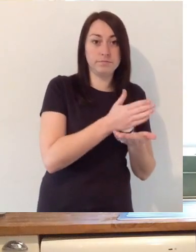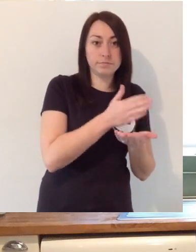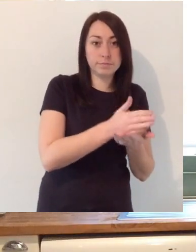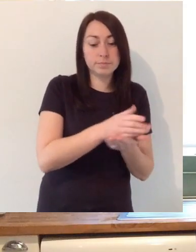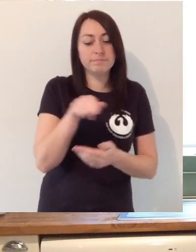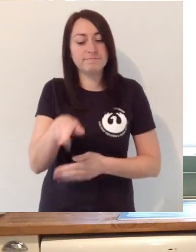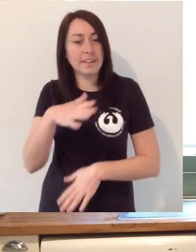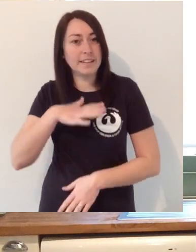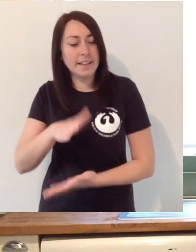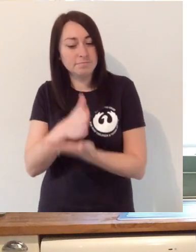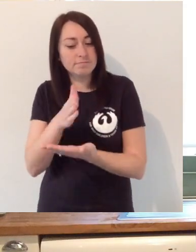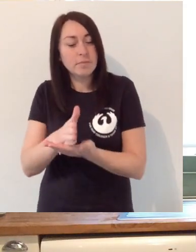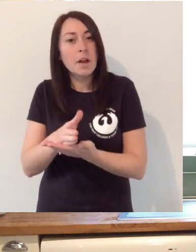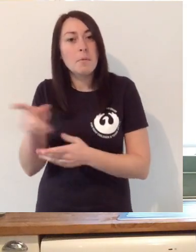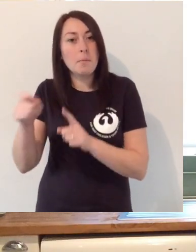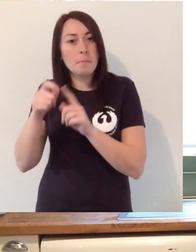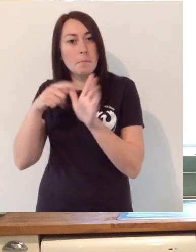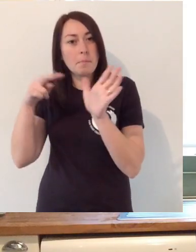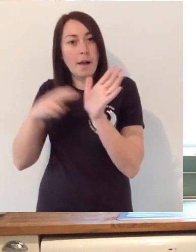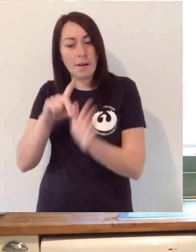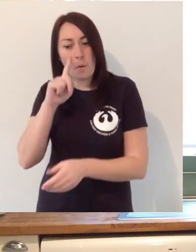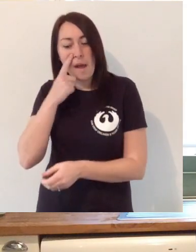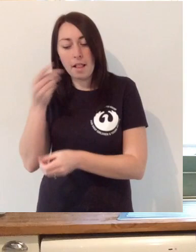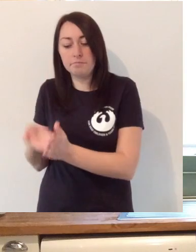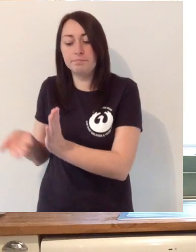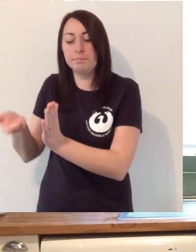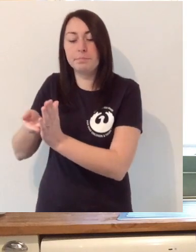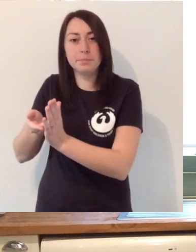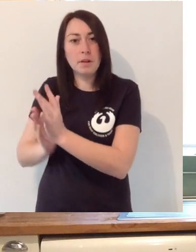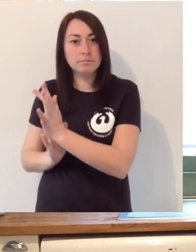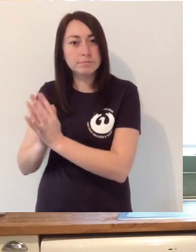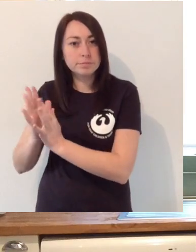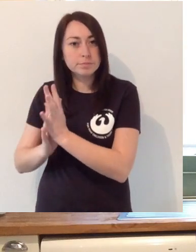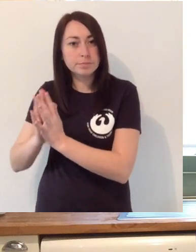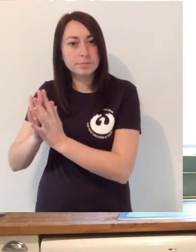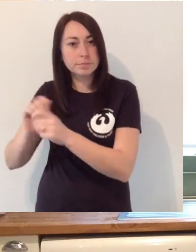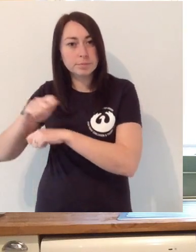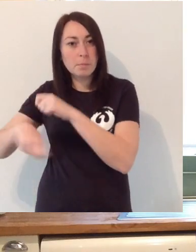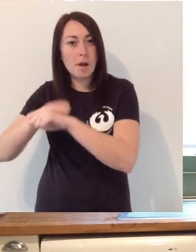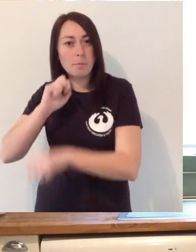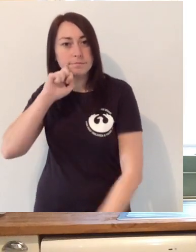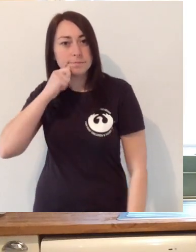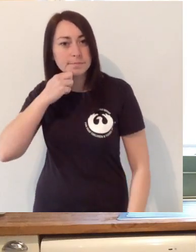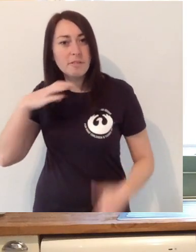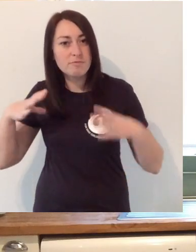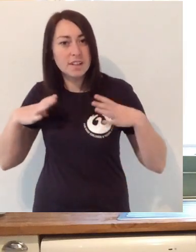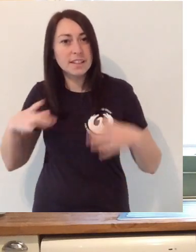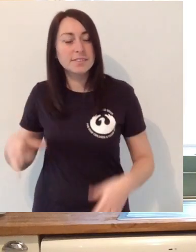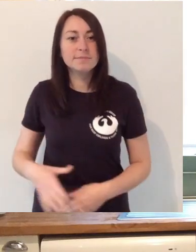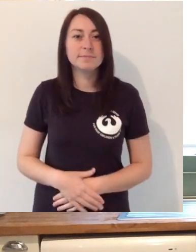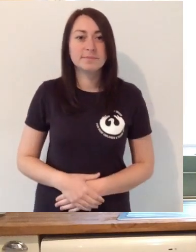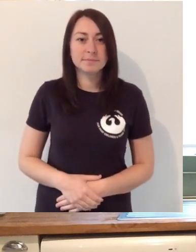One half done. While I'm chopping the other half, I'm going to heat up some oil in the pan so it's nice and warm for when we're ready to add it.